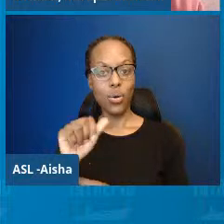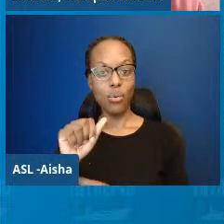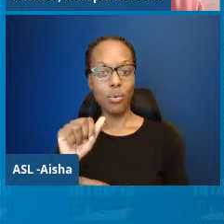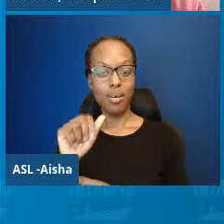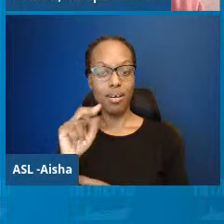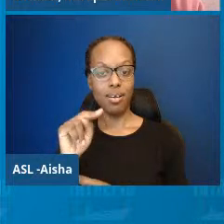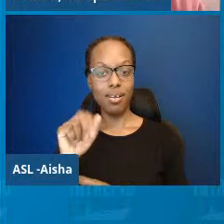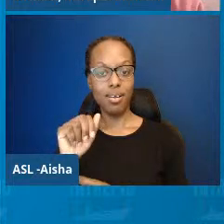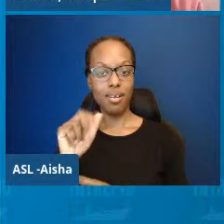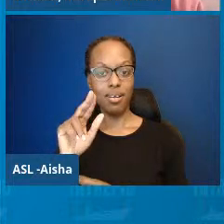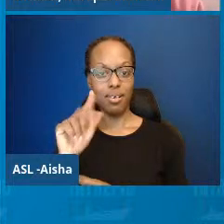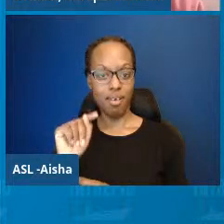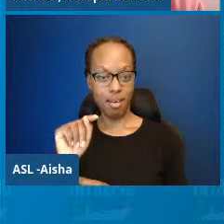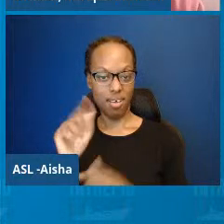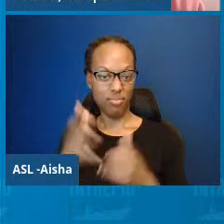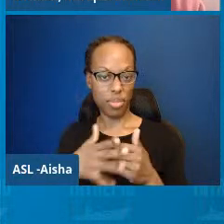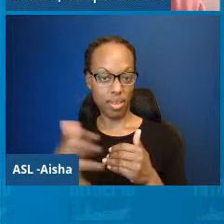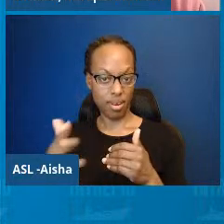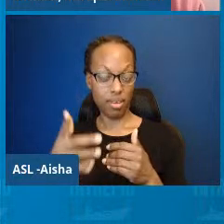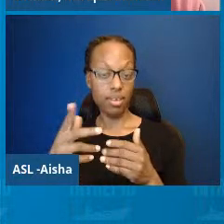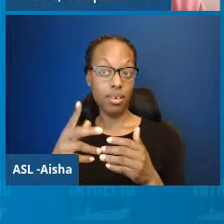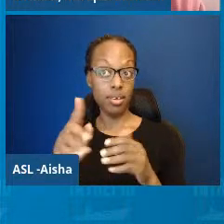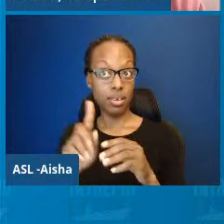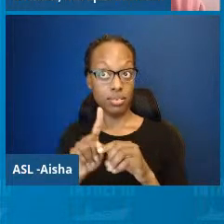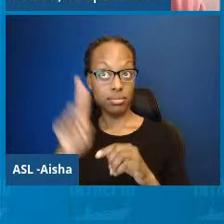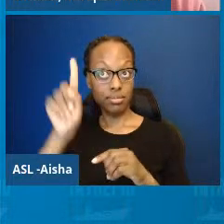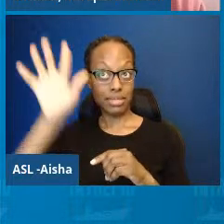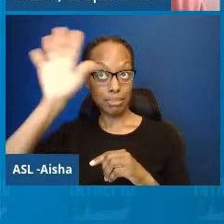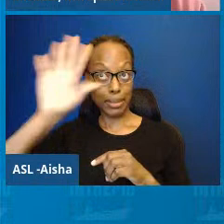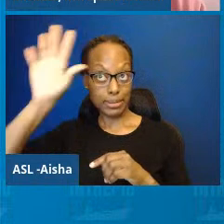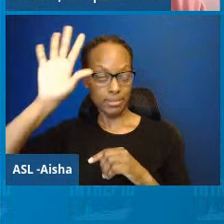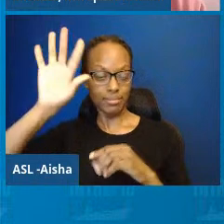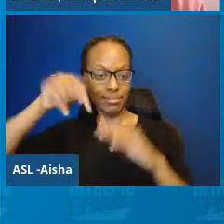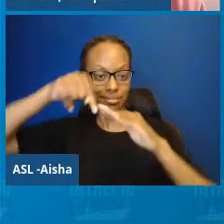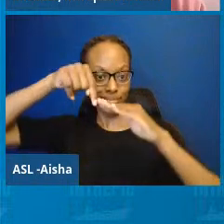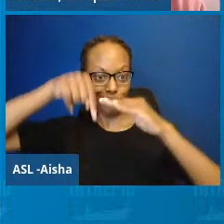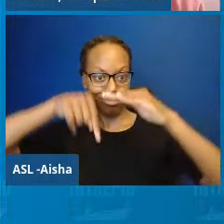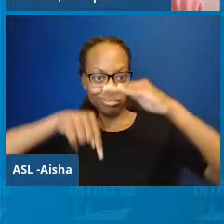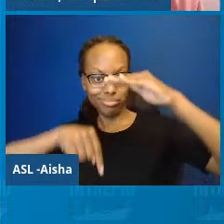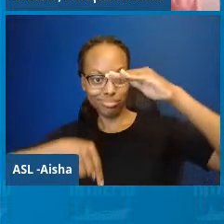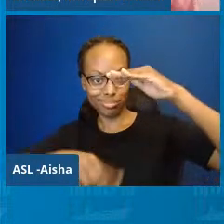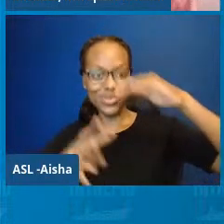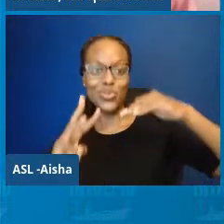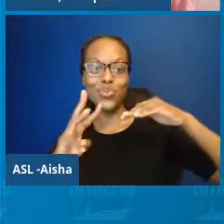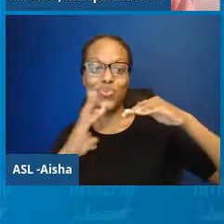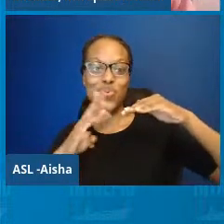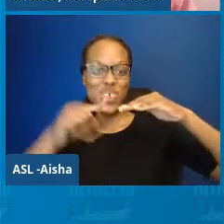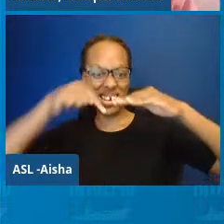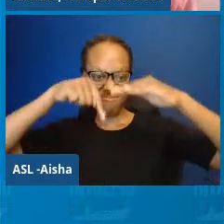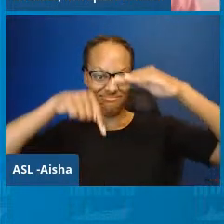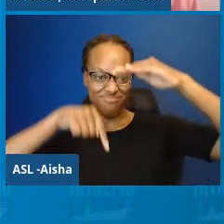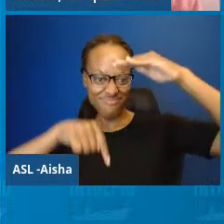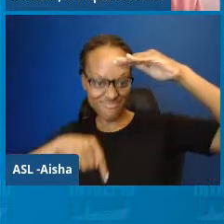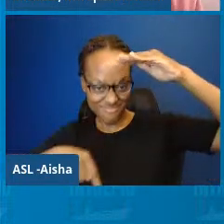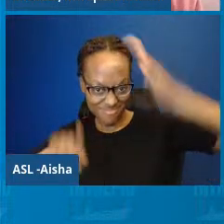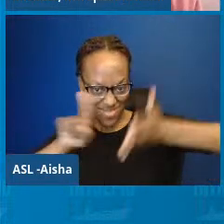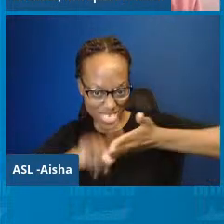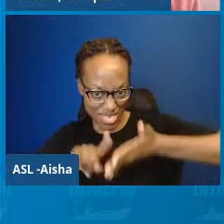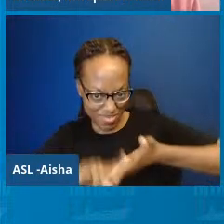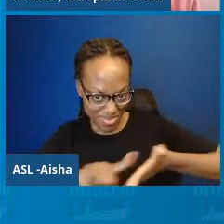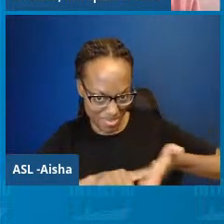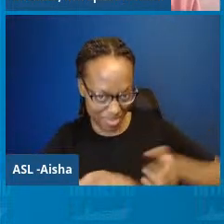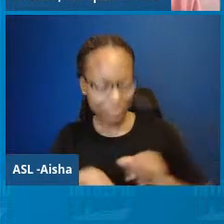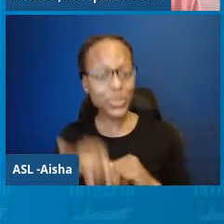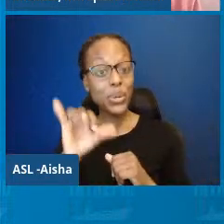aquanaut. So he was exploring the depths of the ocean. So that was the first mission during the Cold War in